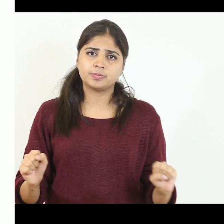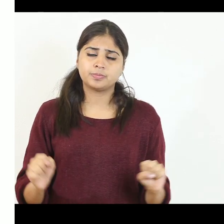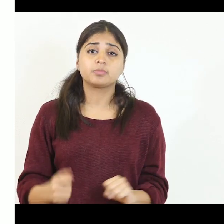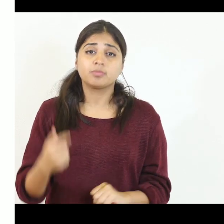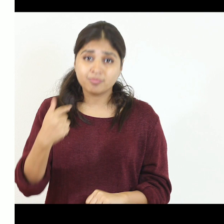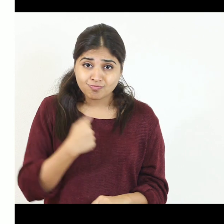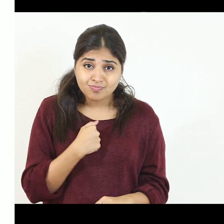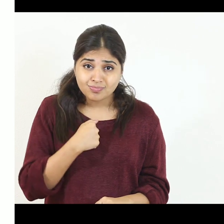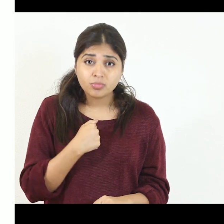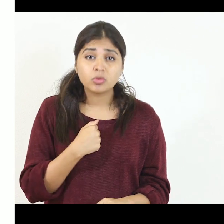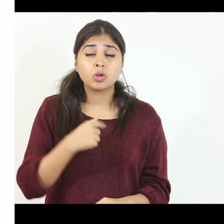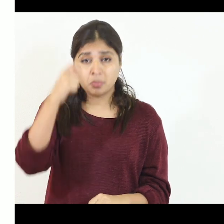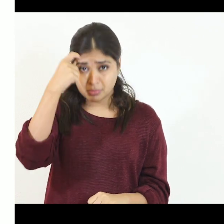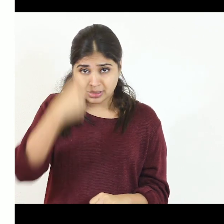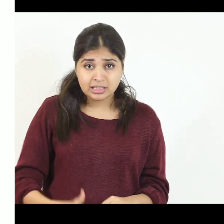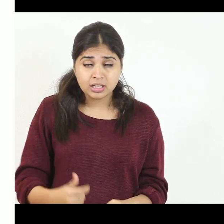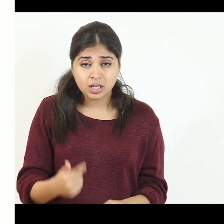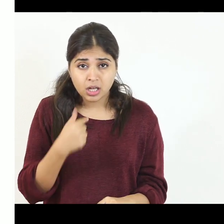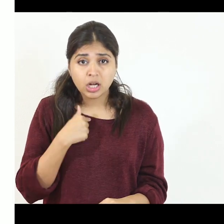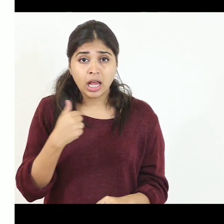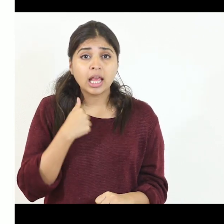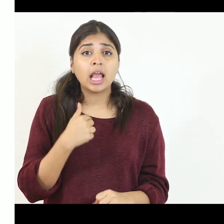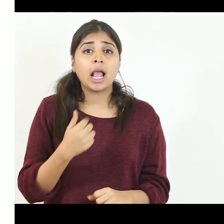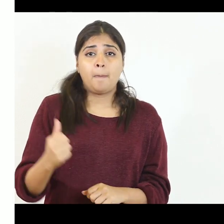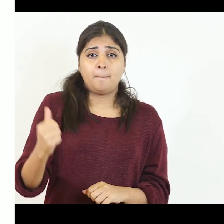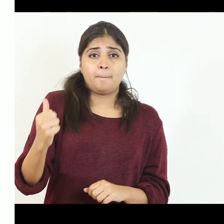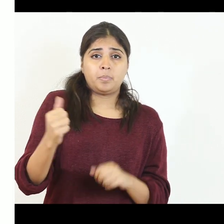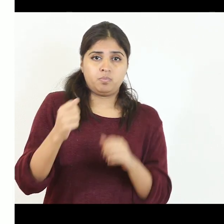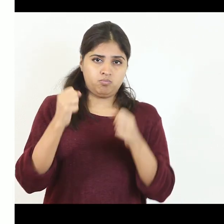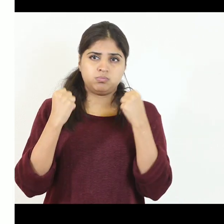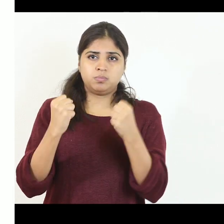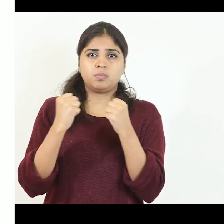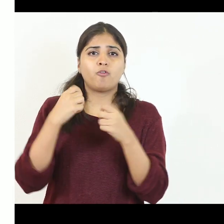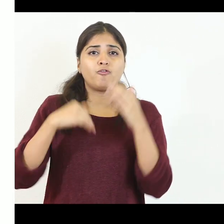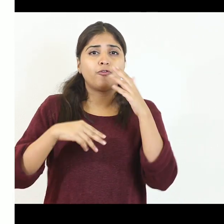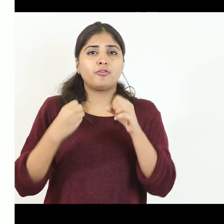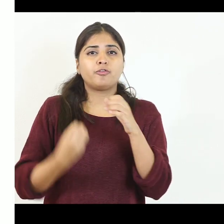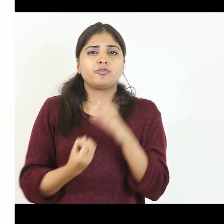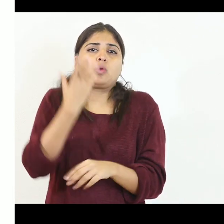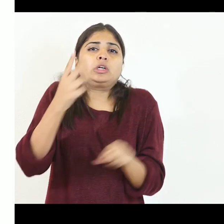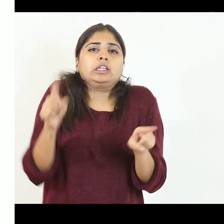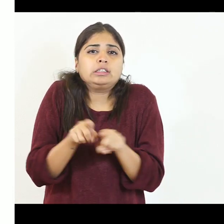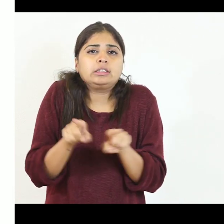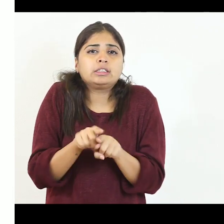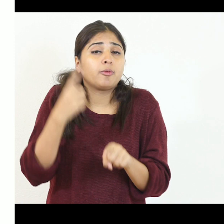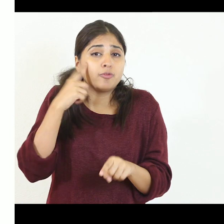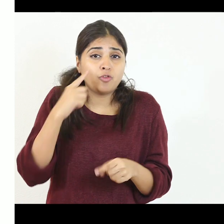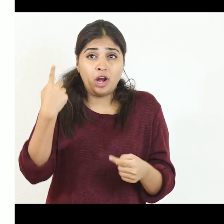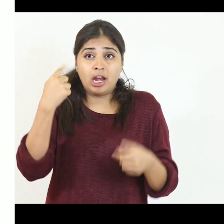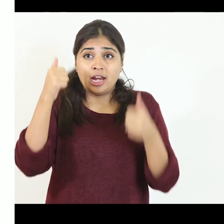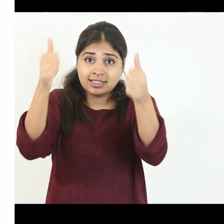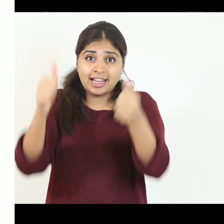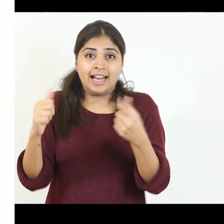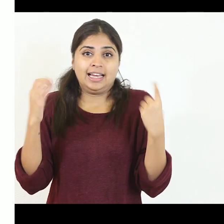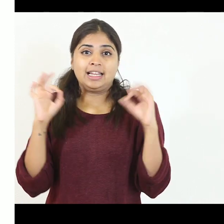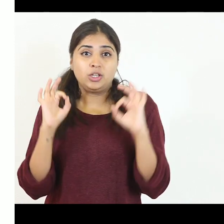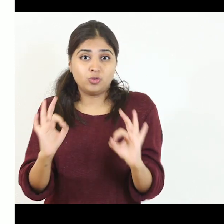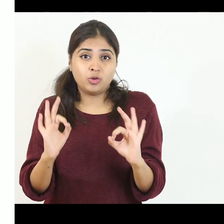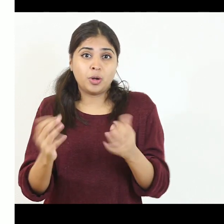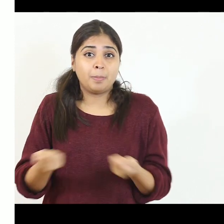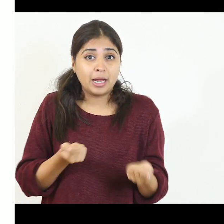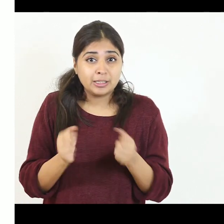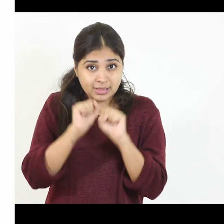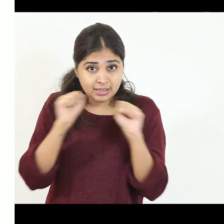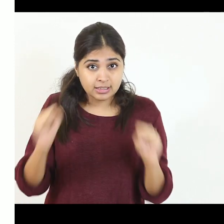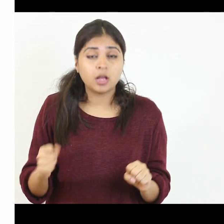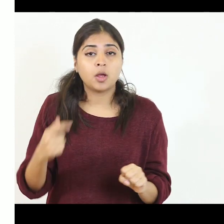are the backbone of effective and efficient data management systems, they must work to build a robust data